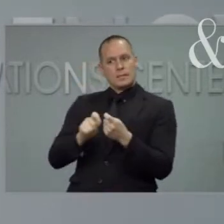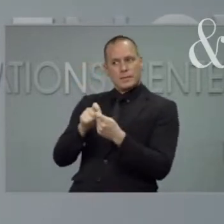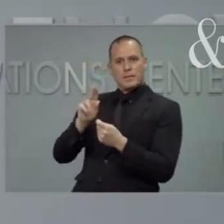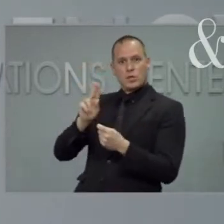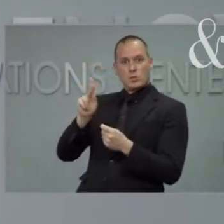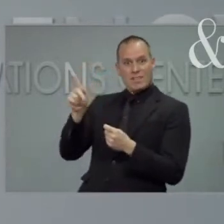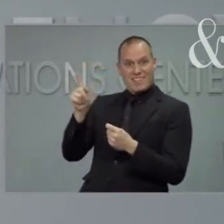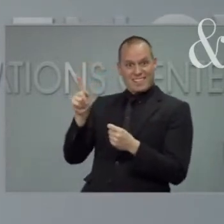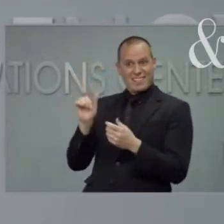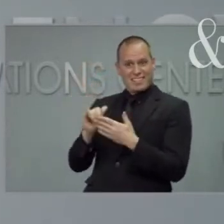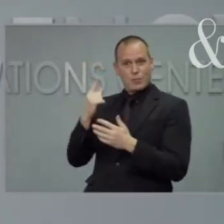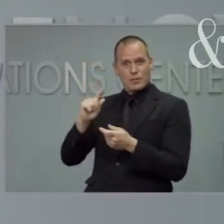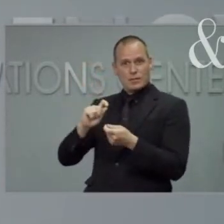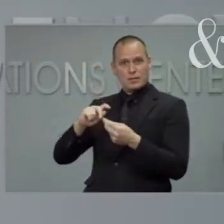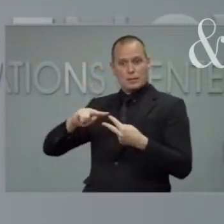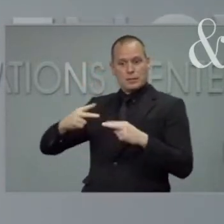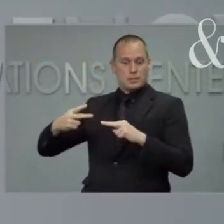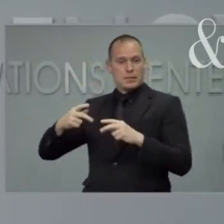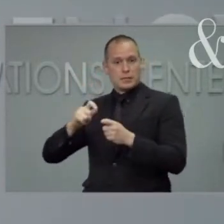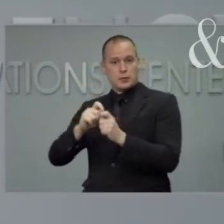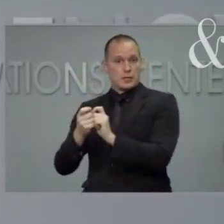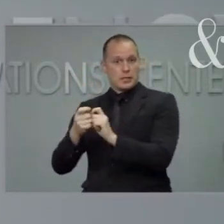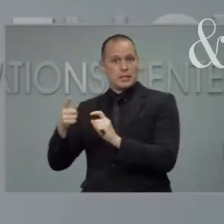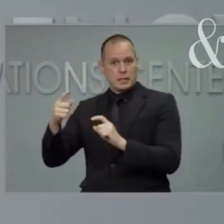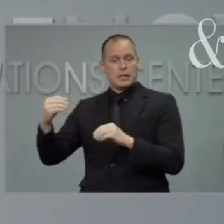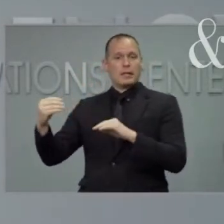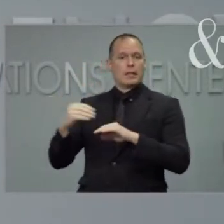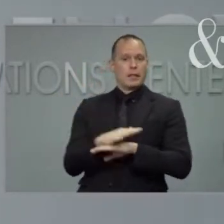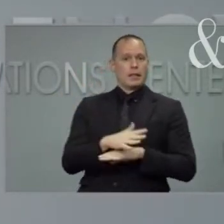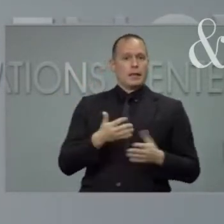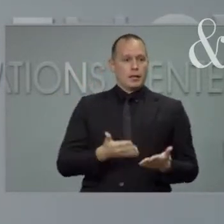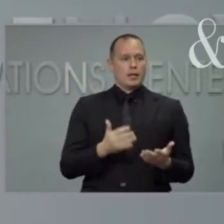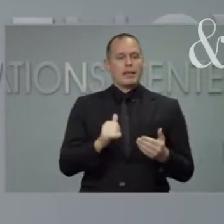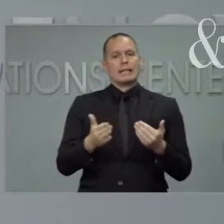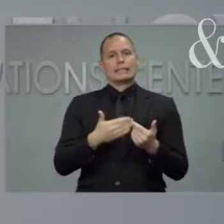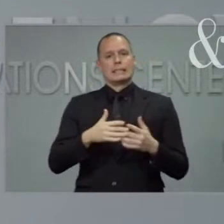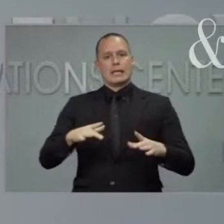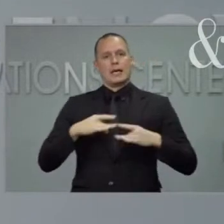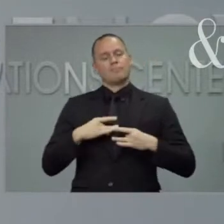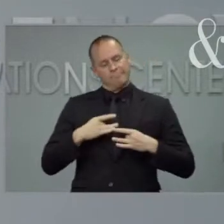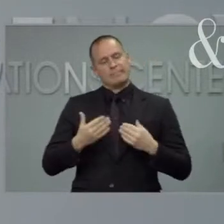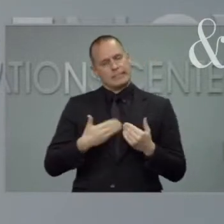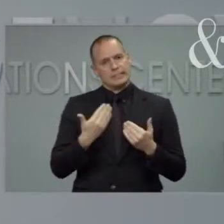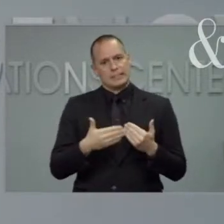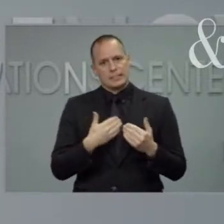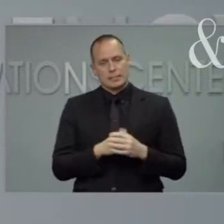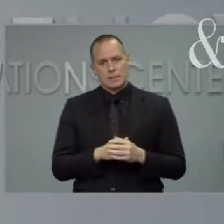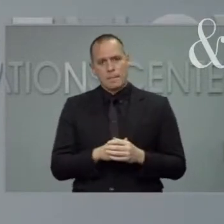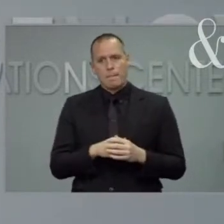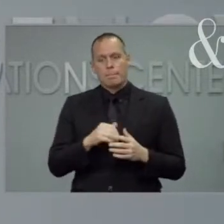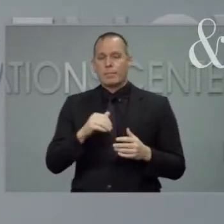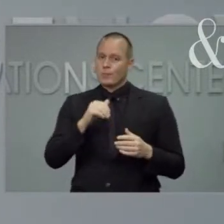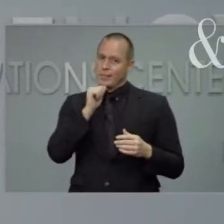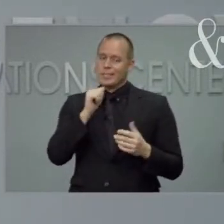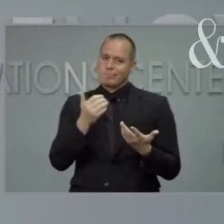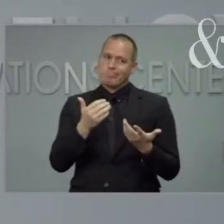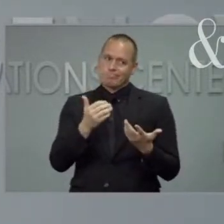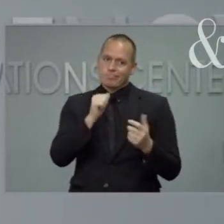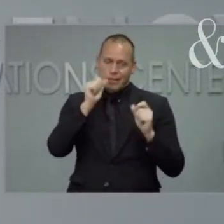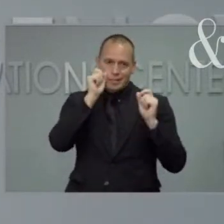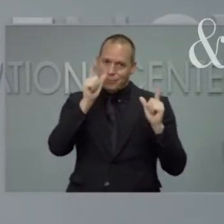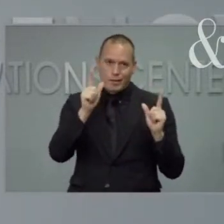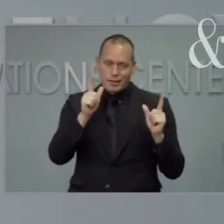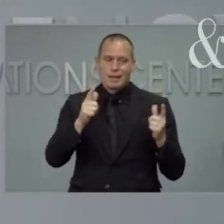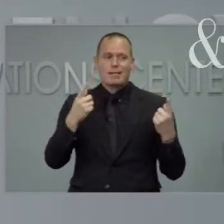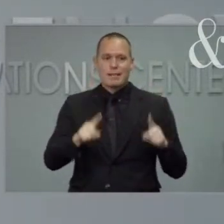Kingdom is more contagious, meaning it spreads more easily. So it is not surprising to us that we're seeing more and more